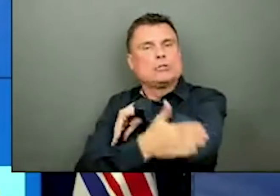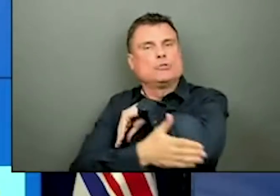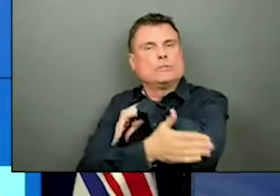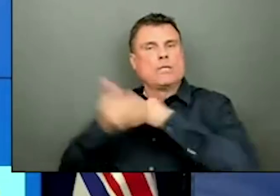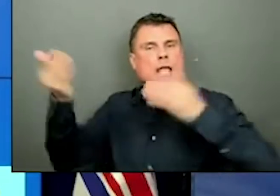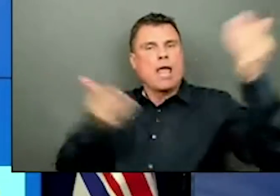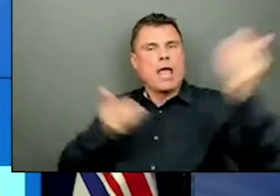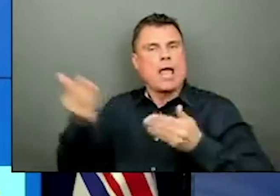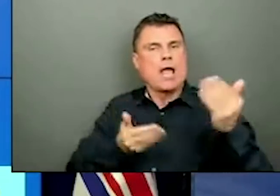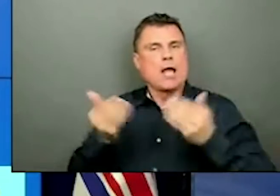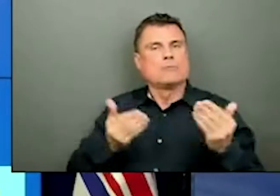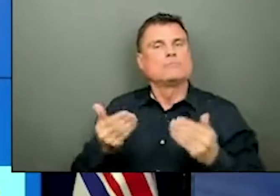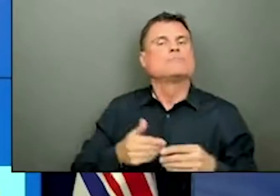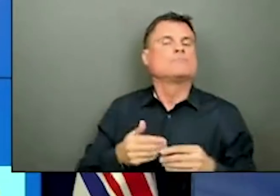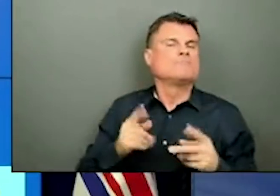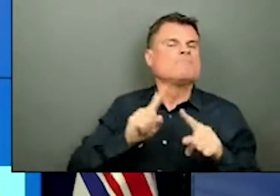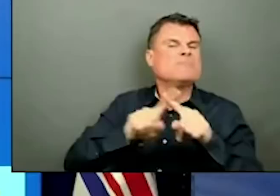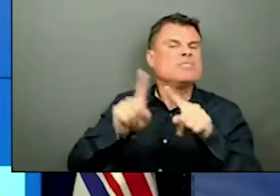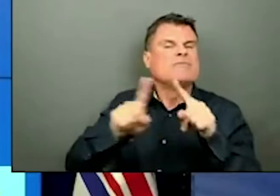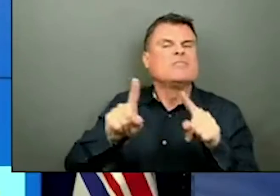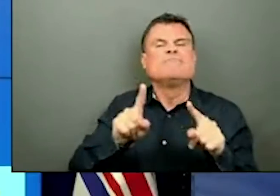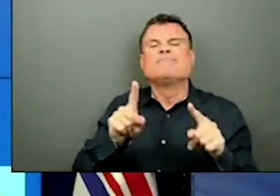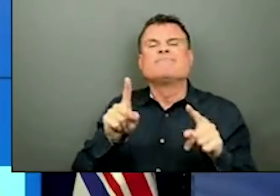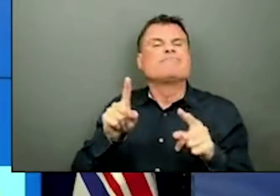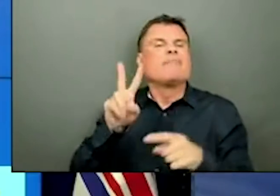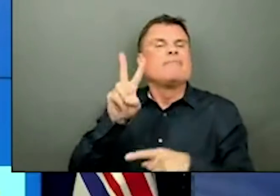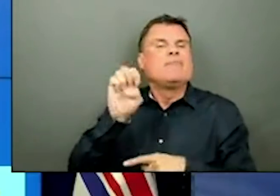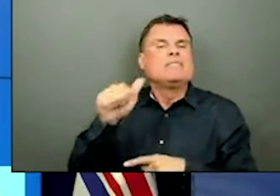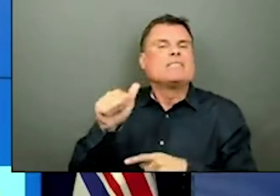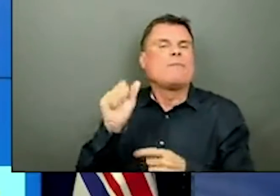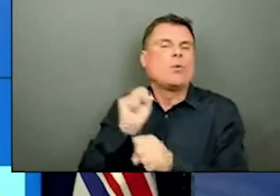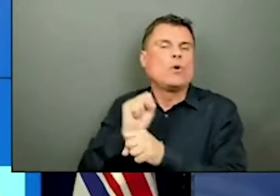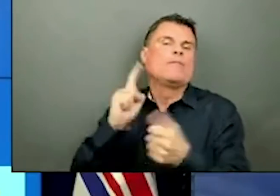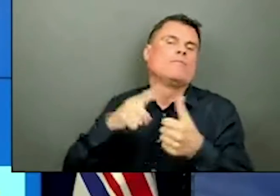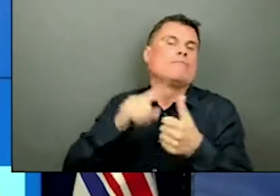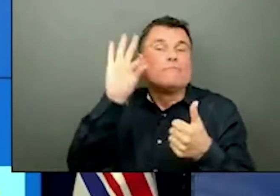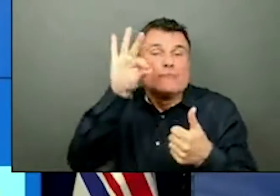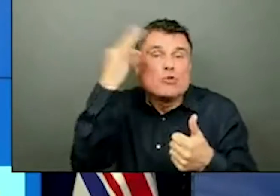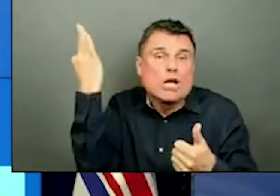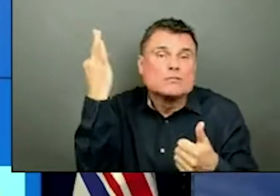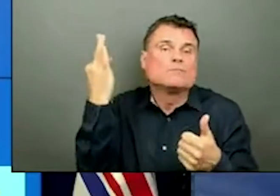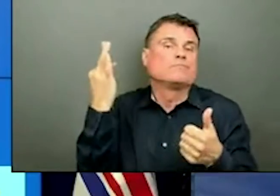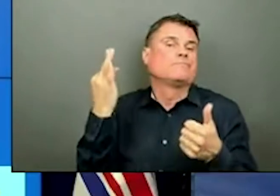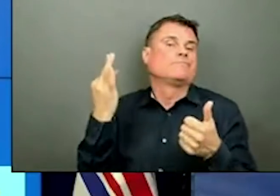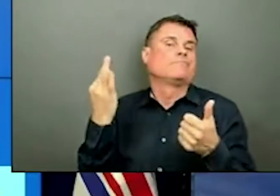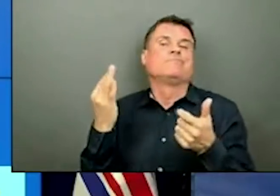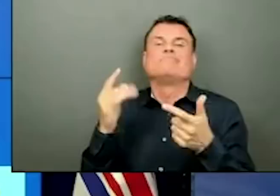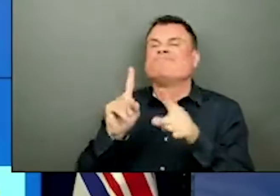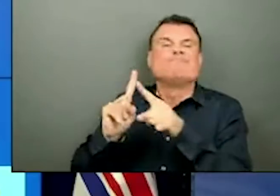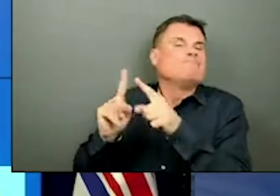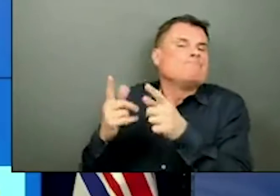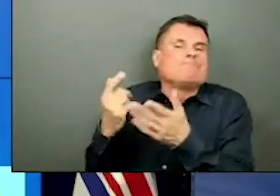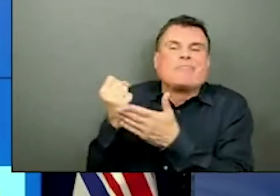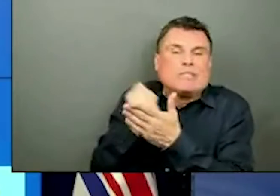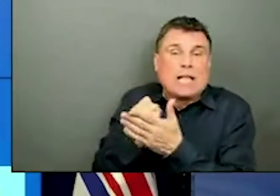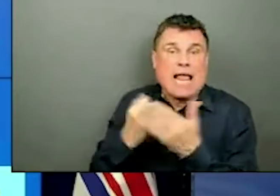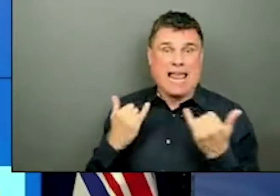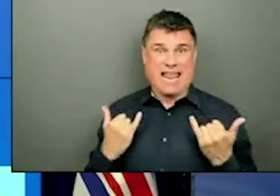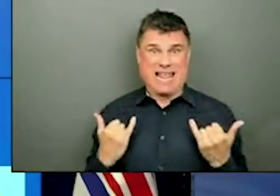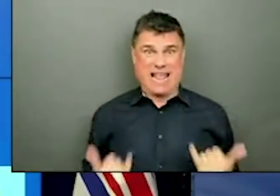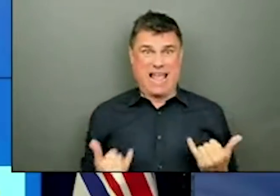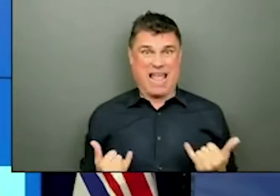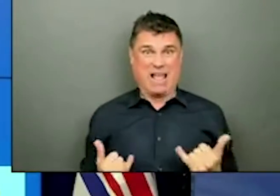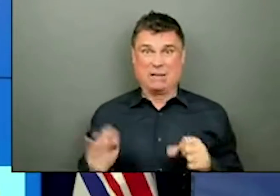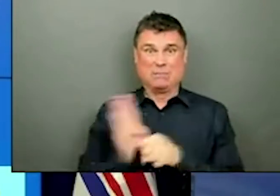of work visas, one with the French government that we do, but they're talking about the prohibitive cost